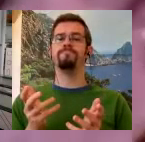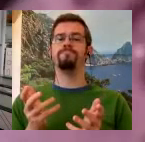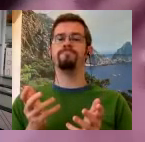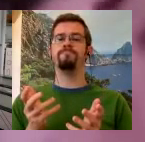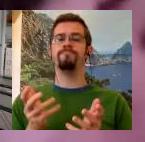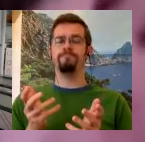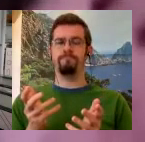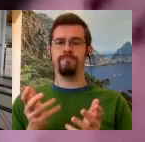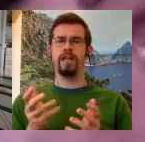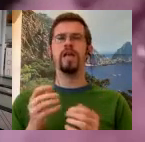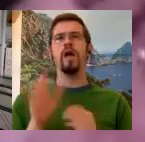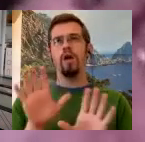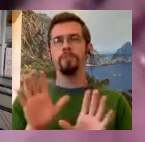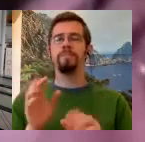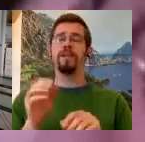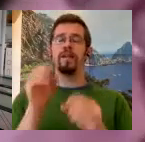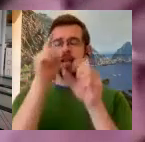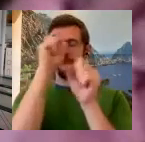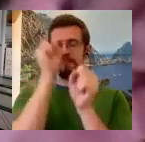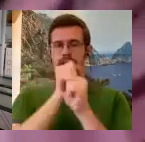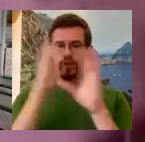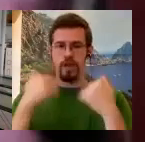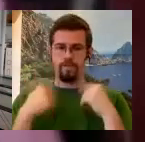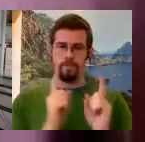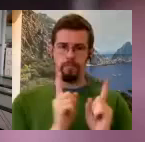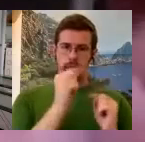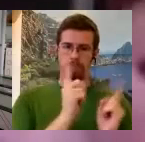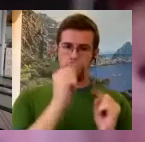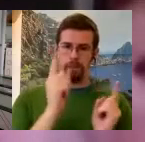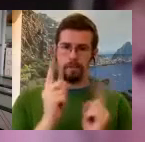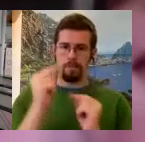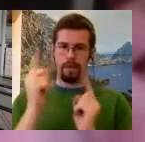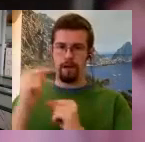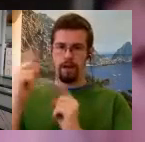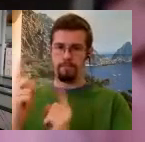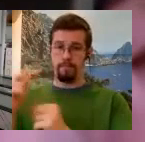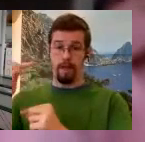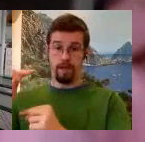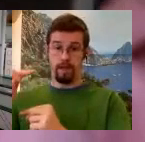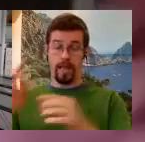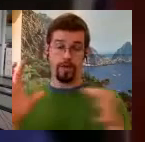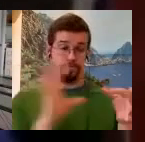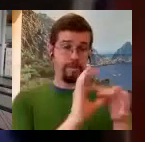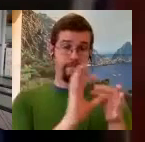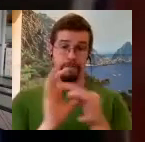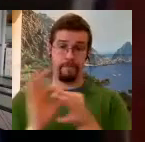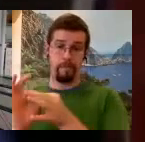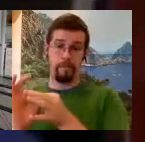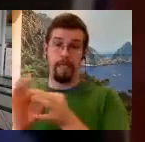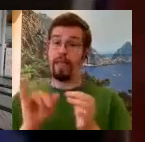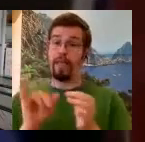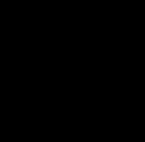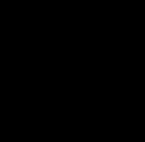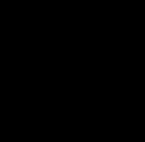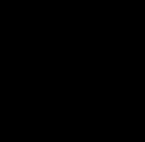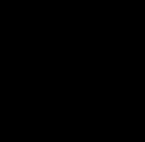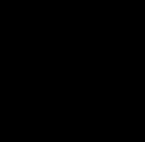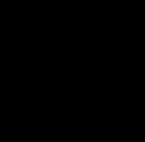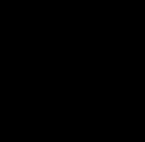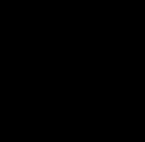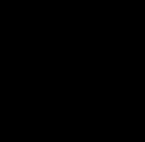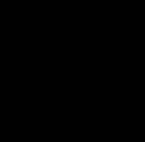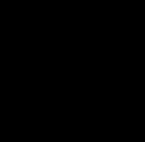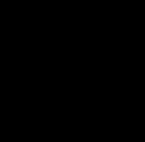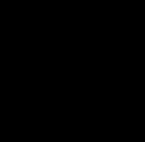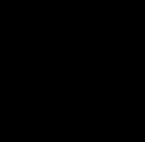Imagine a bunch of blocks. You string them all together, and a token is a kind of block that you use. And this mathematical name has